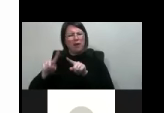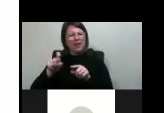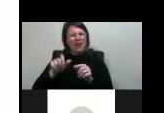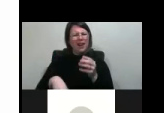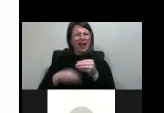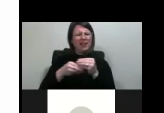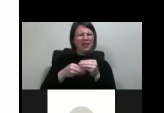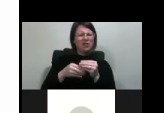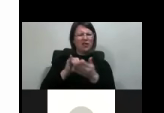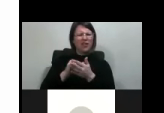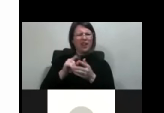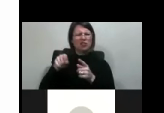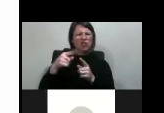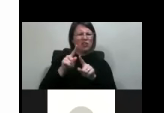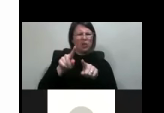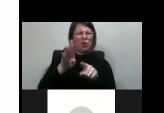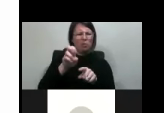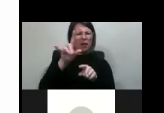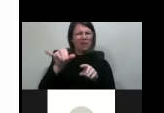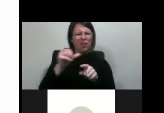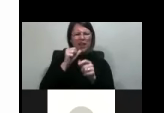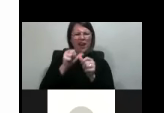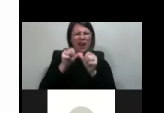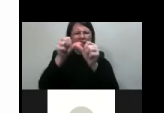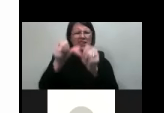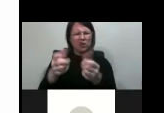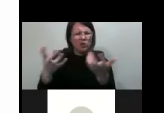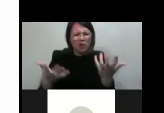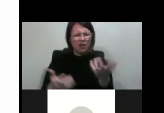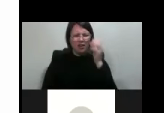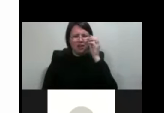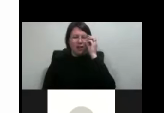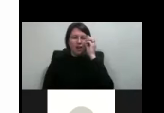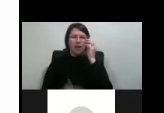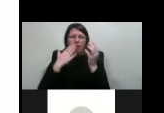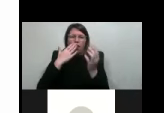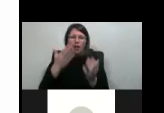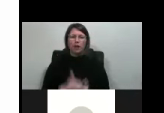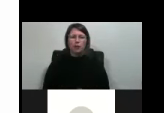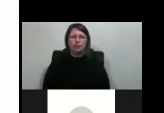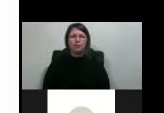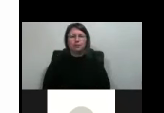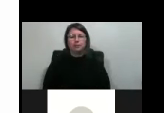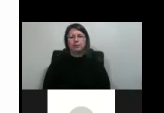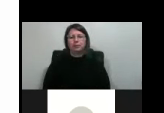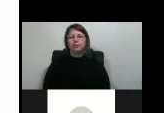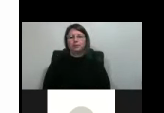just turning to Beverly and not even going on to the Rockport branch at all? Thank you.